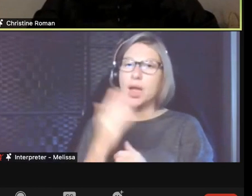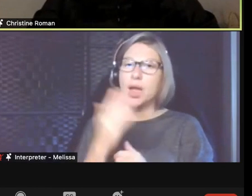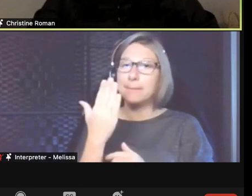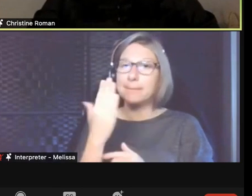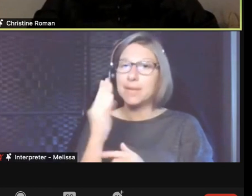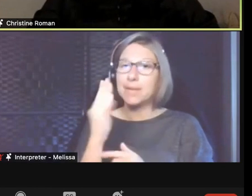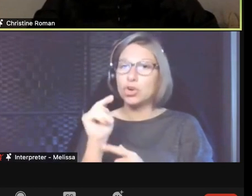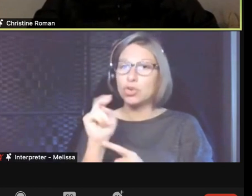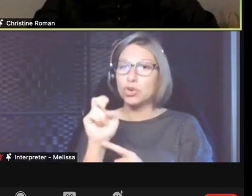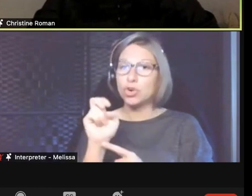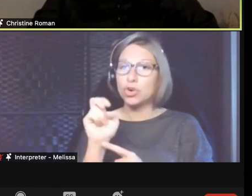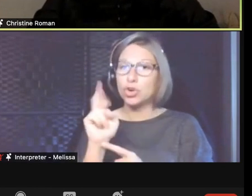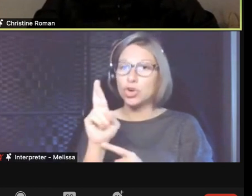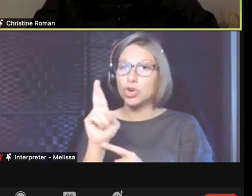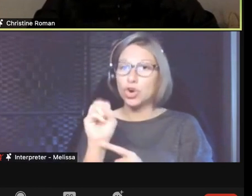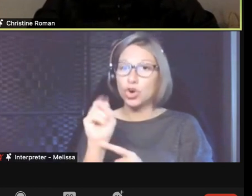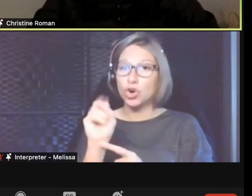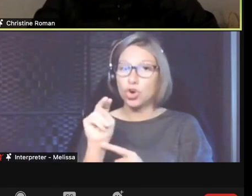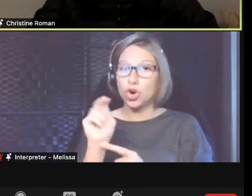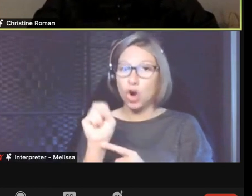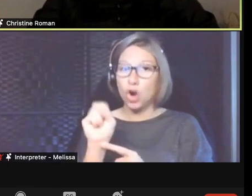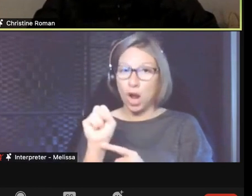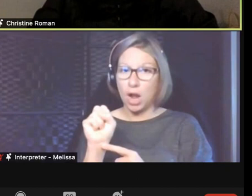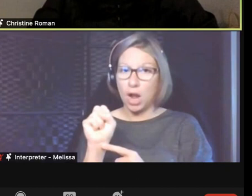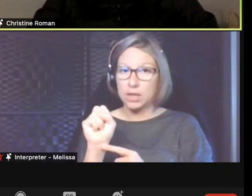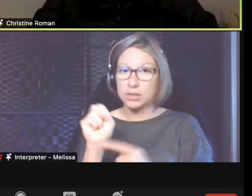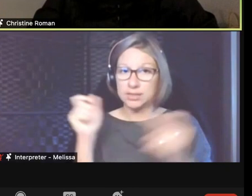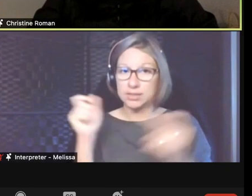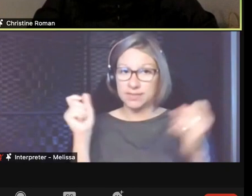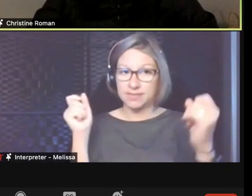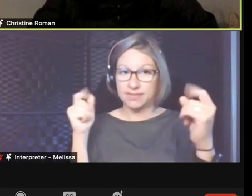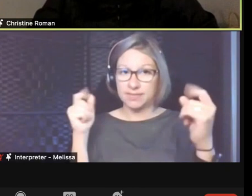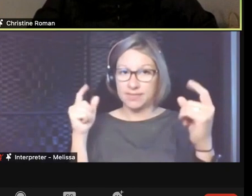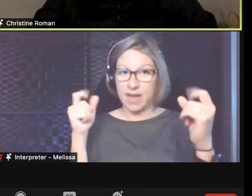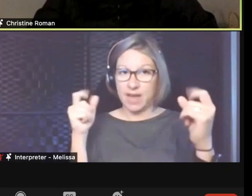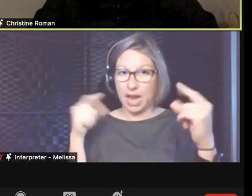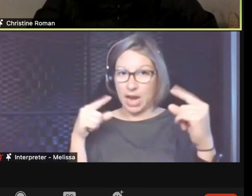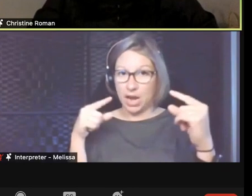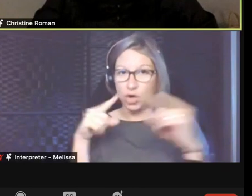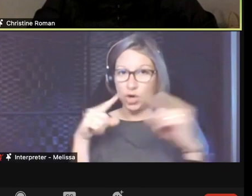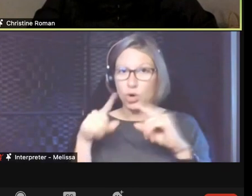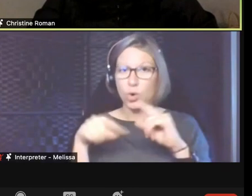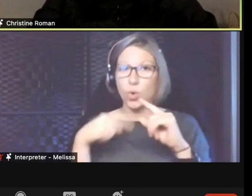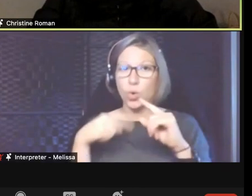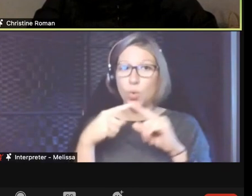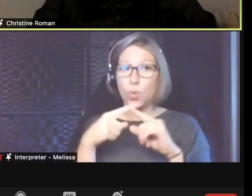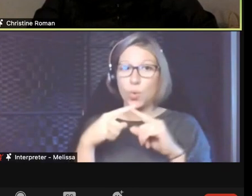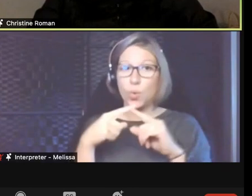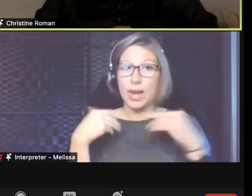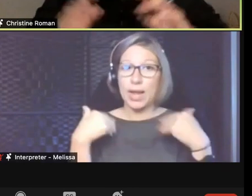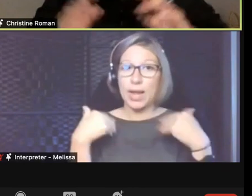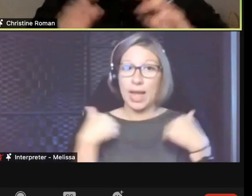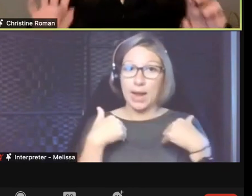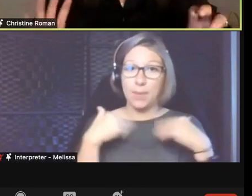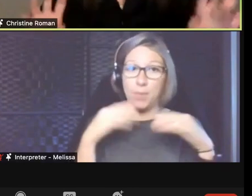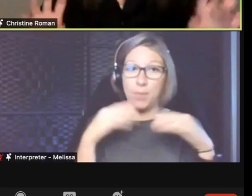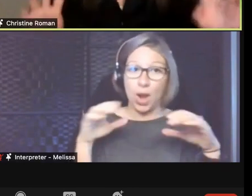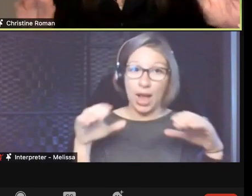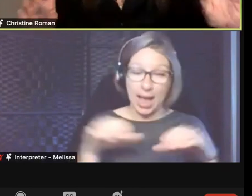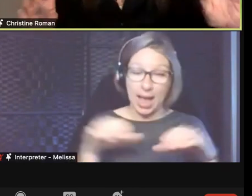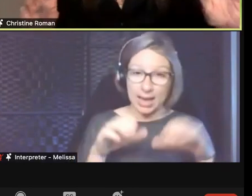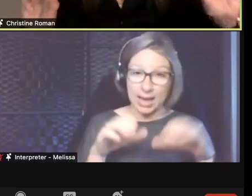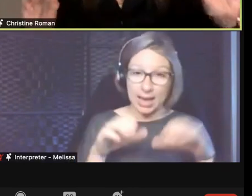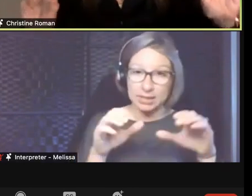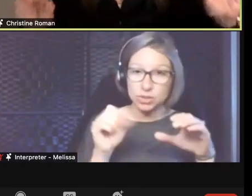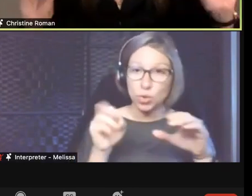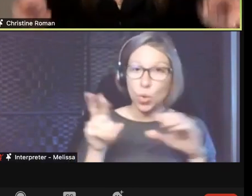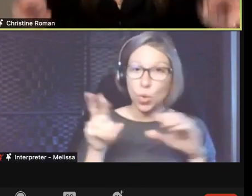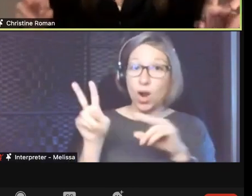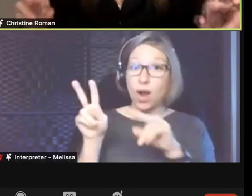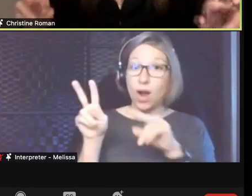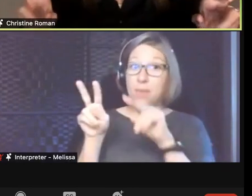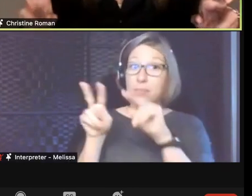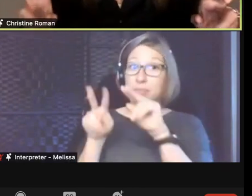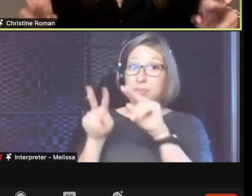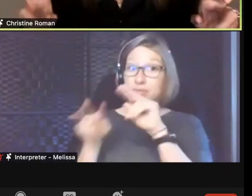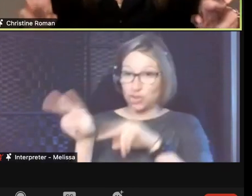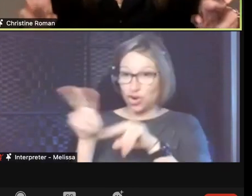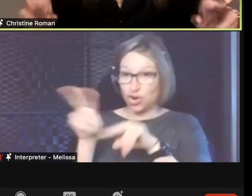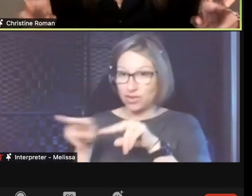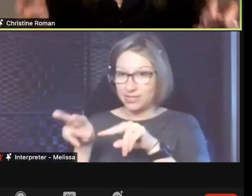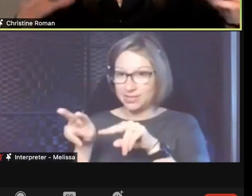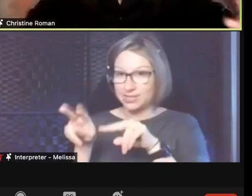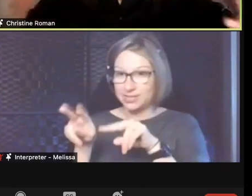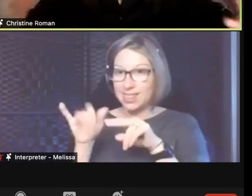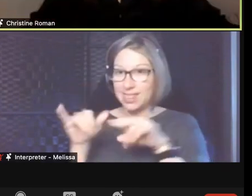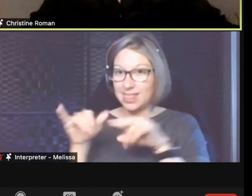an animal acts and when the animal observes the same action performed by another. Thus, the neuron